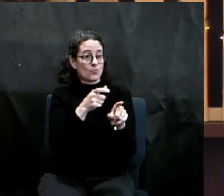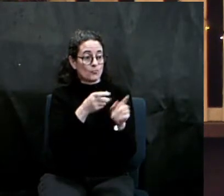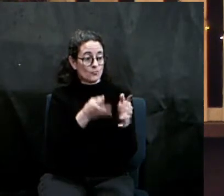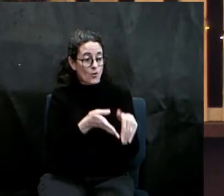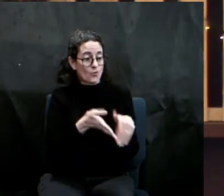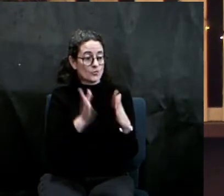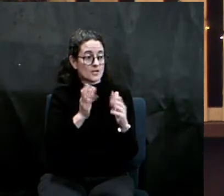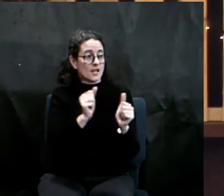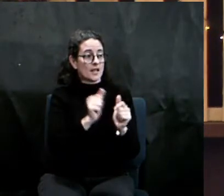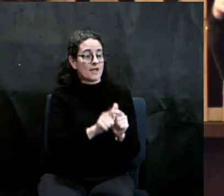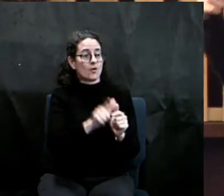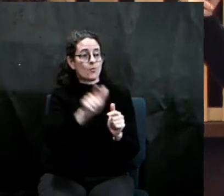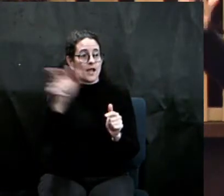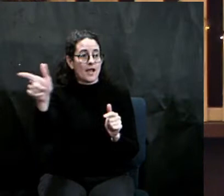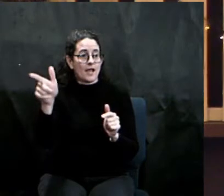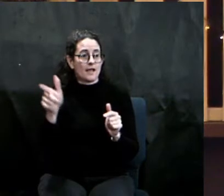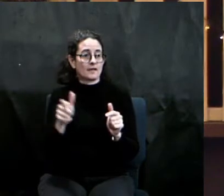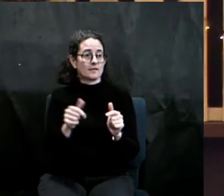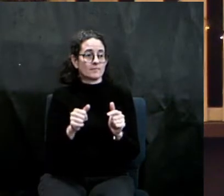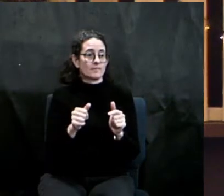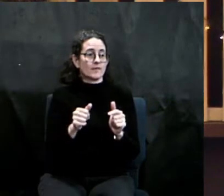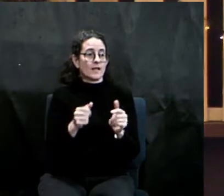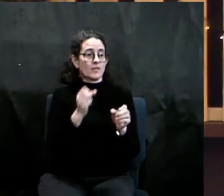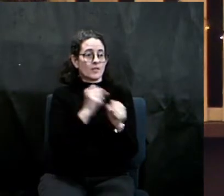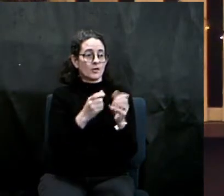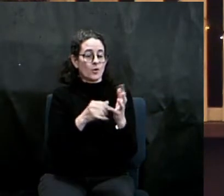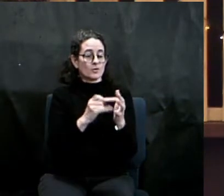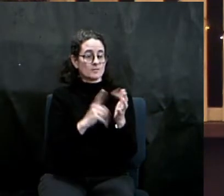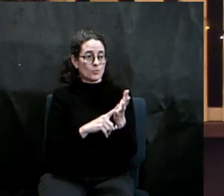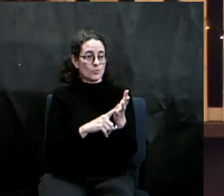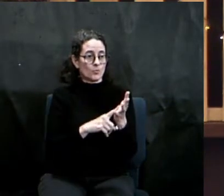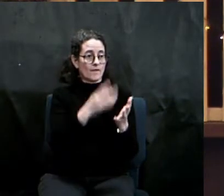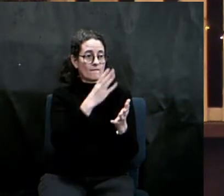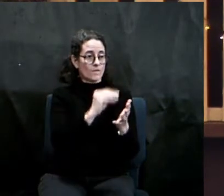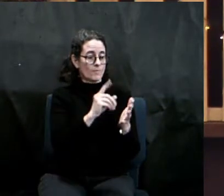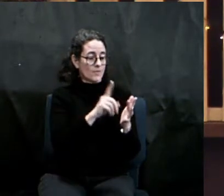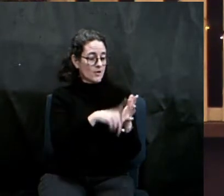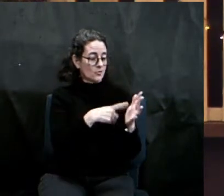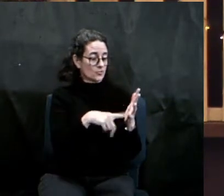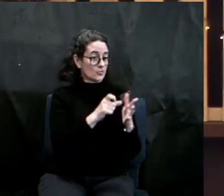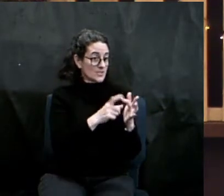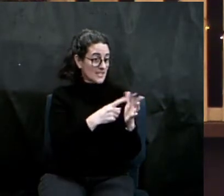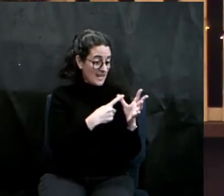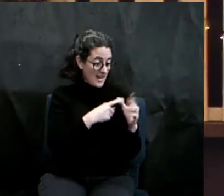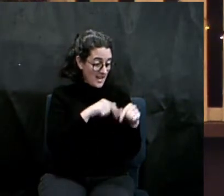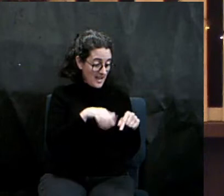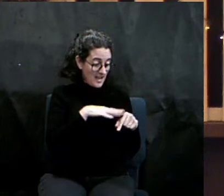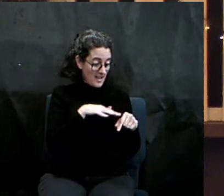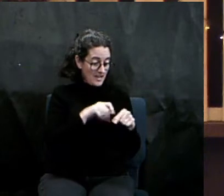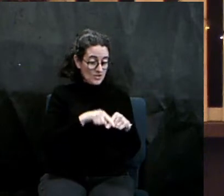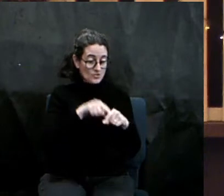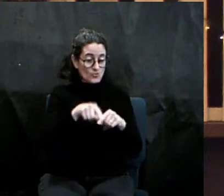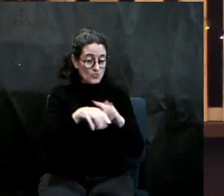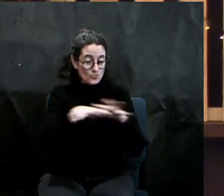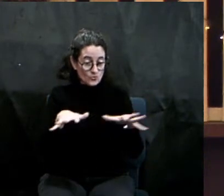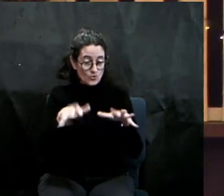as the gospel went from Jerusalem to all Judea, just as the gospel went from Antioch to all of the Mediterranean, so the gospel is going to go